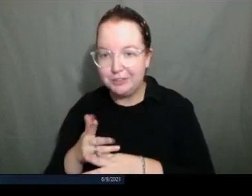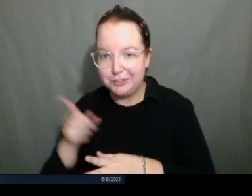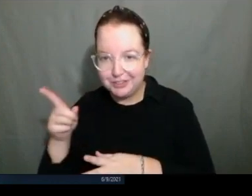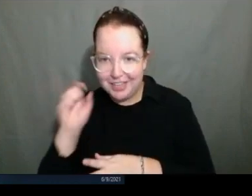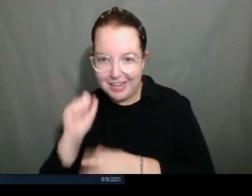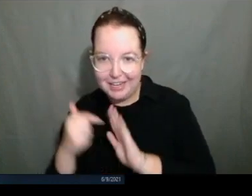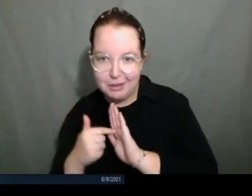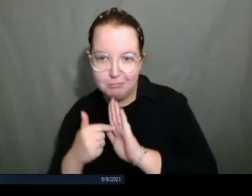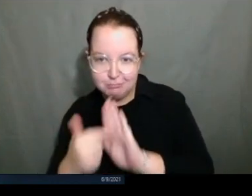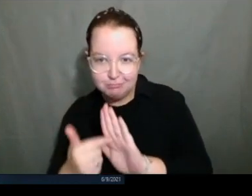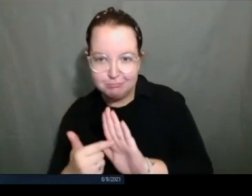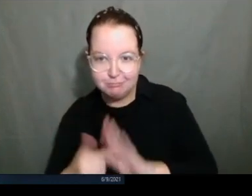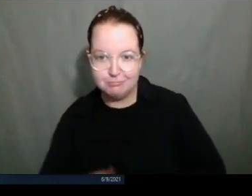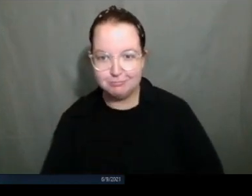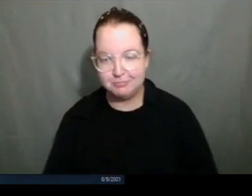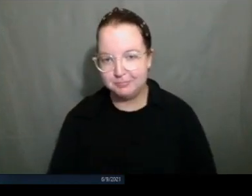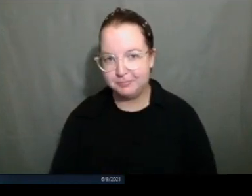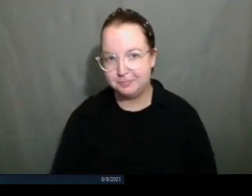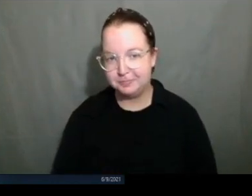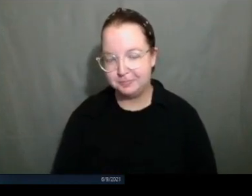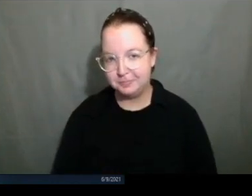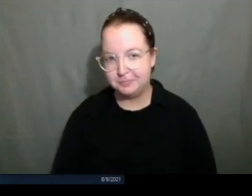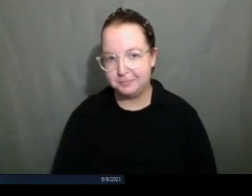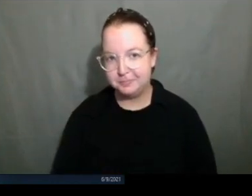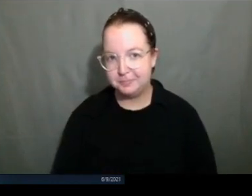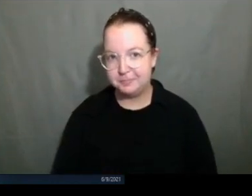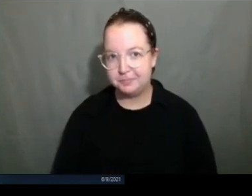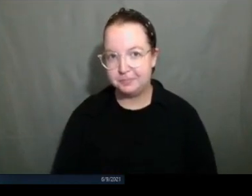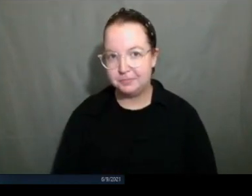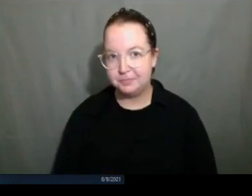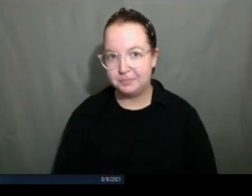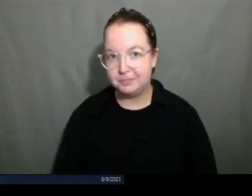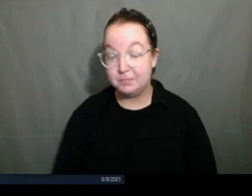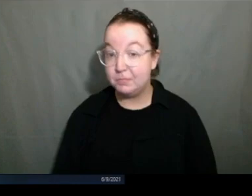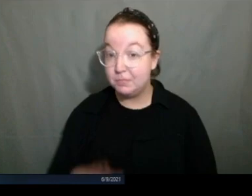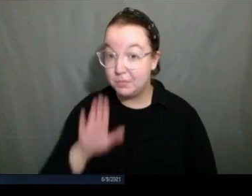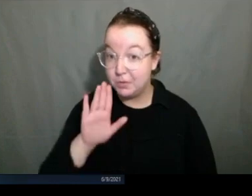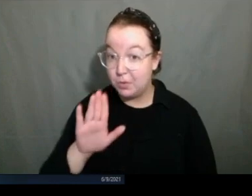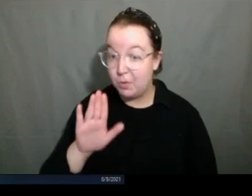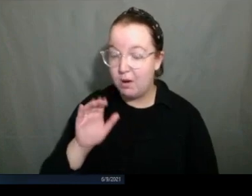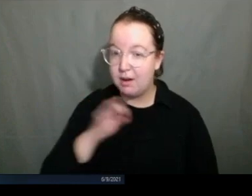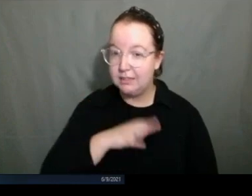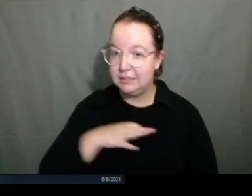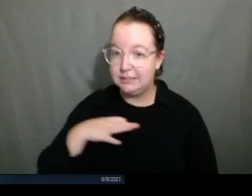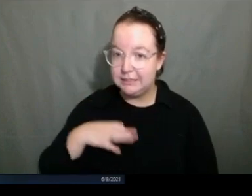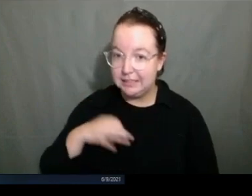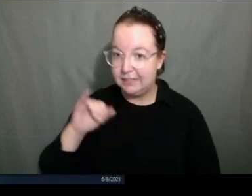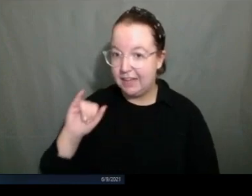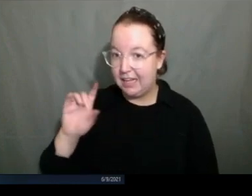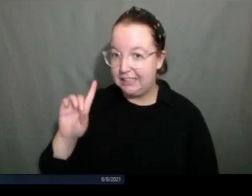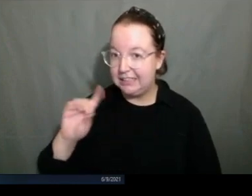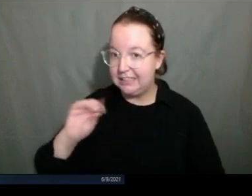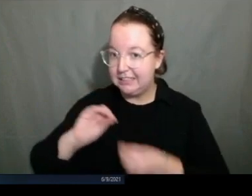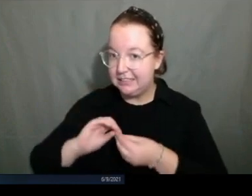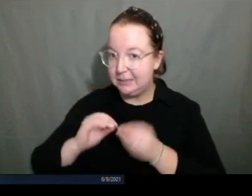be able to point you in the right direction. And all you need to do is enter your employee ID number, which